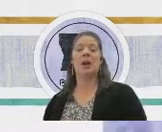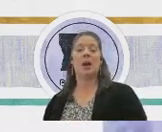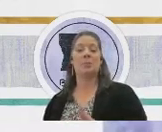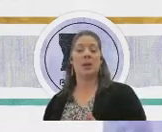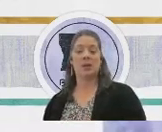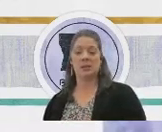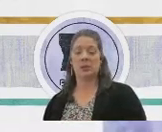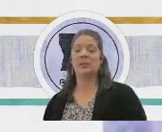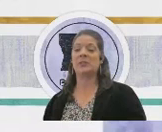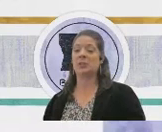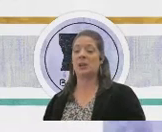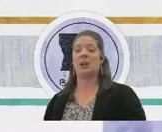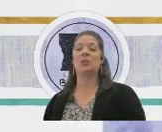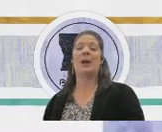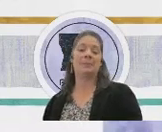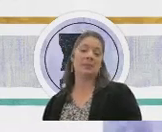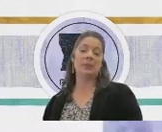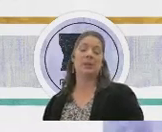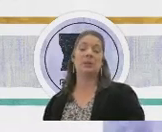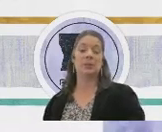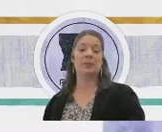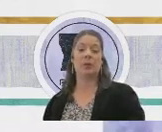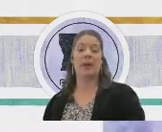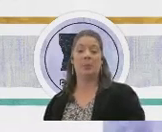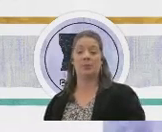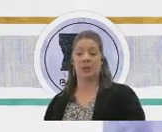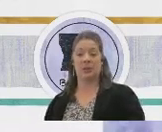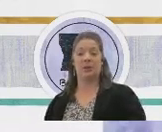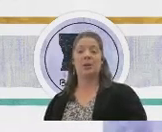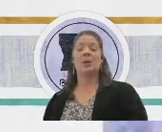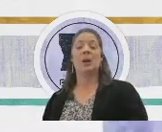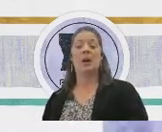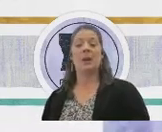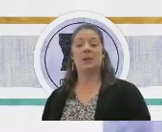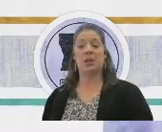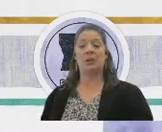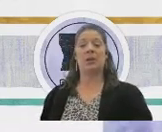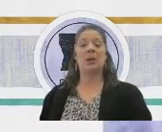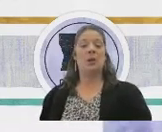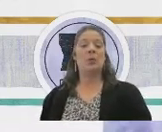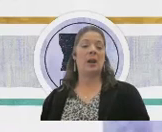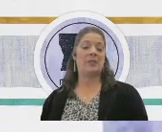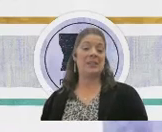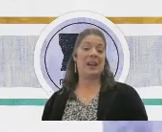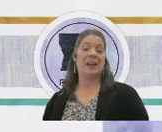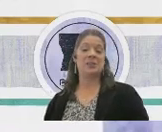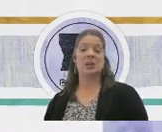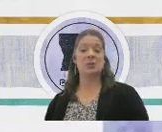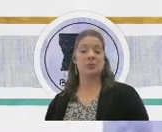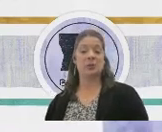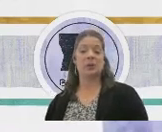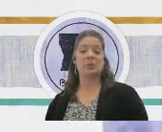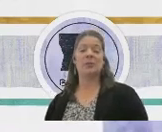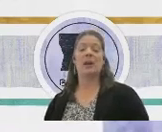centers. And so if it's for childcare, you absolutely can use it for that particular educator. We have attached